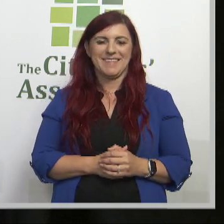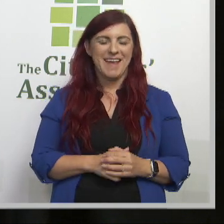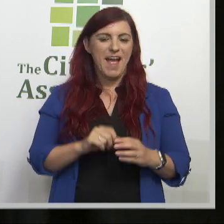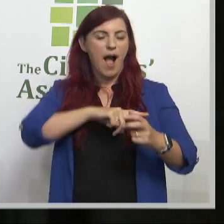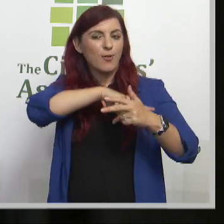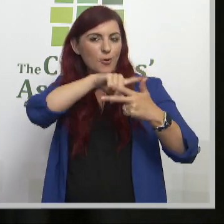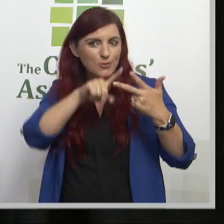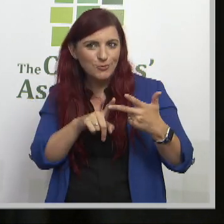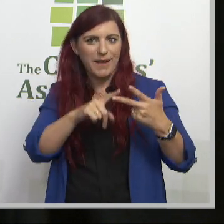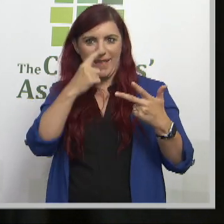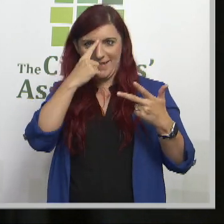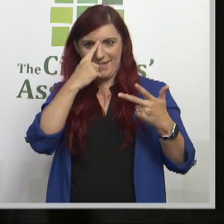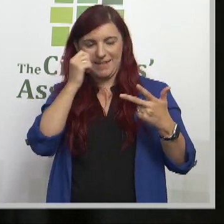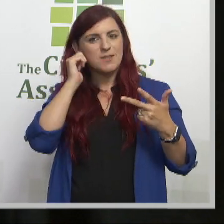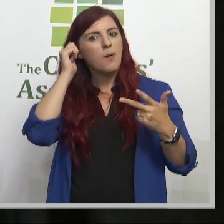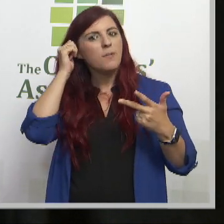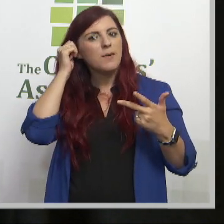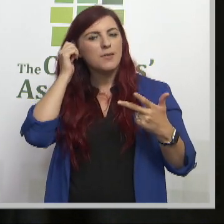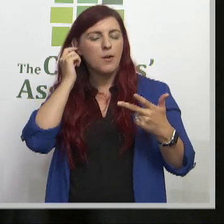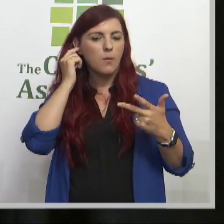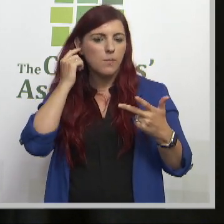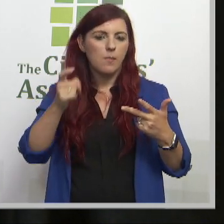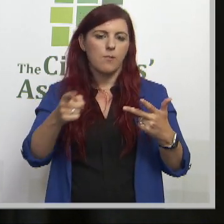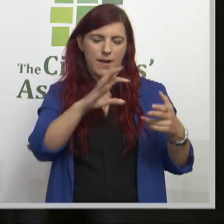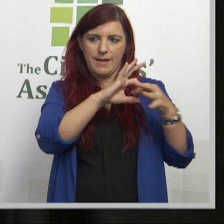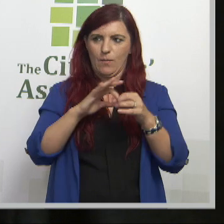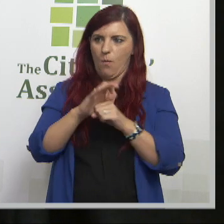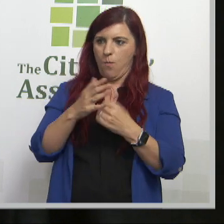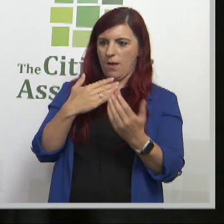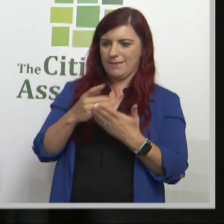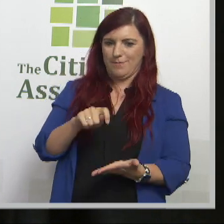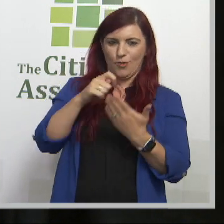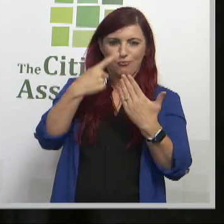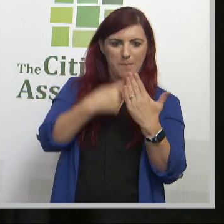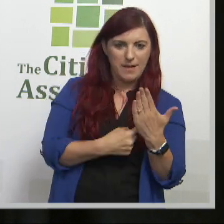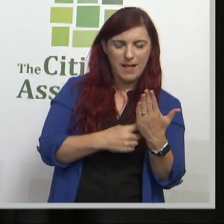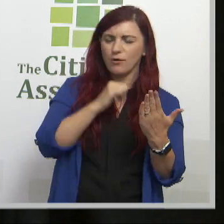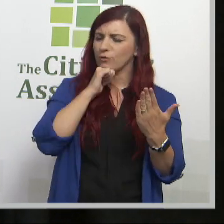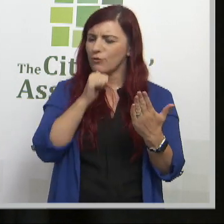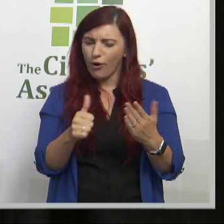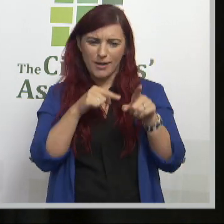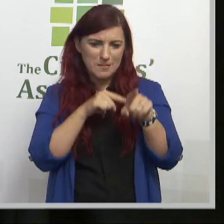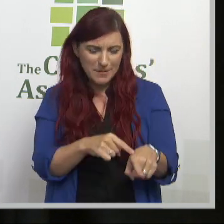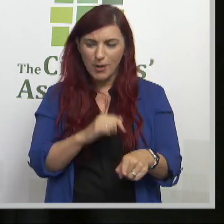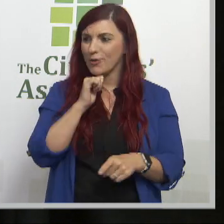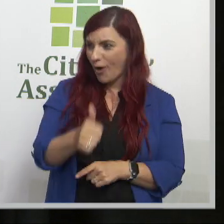three things combine to get us to what budgetary policy actually looks like. And none of them are reliable, I should